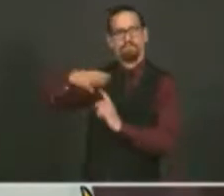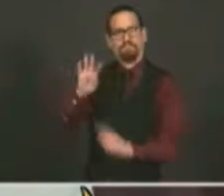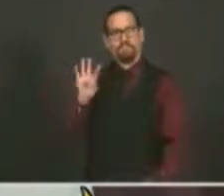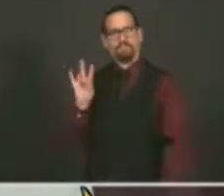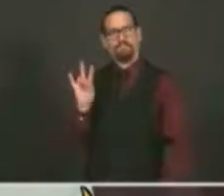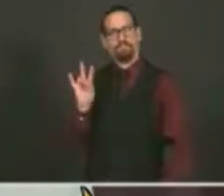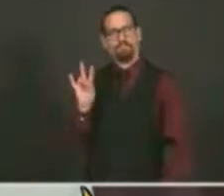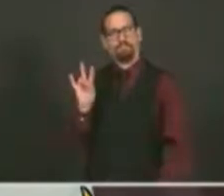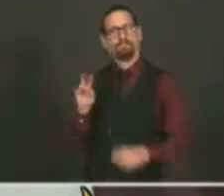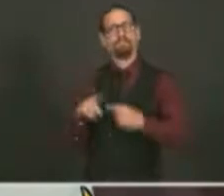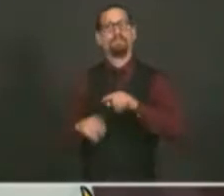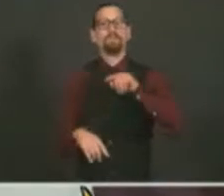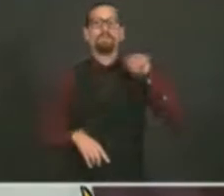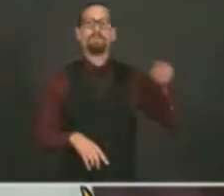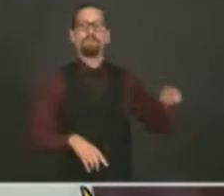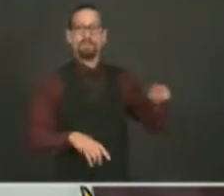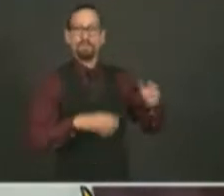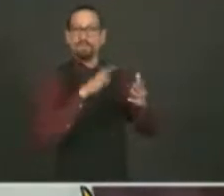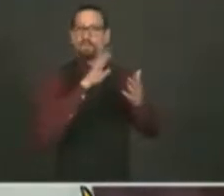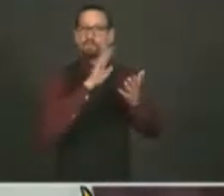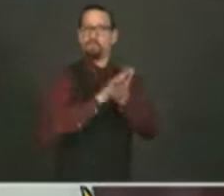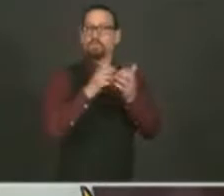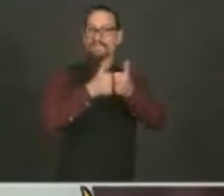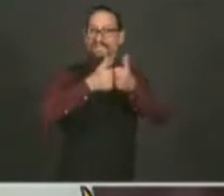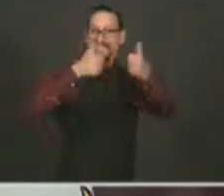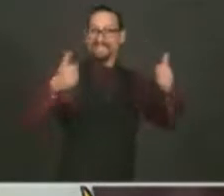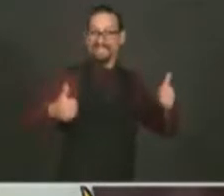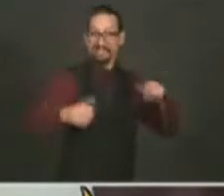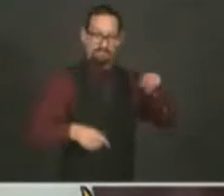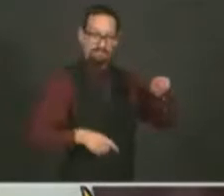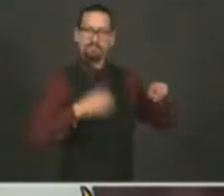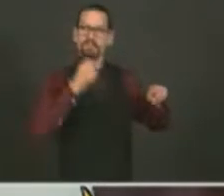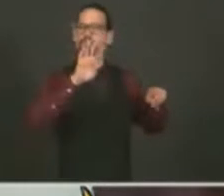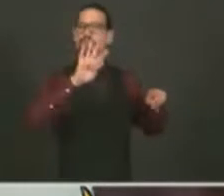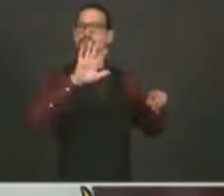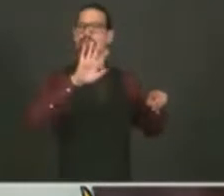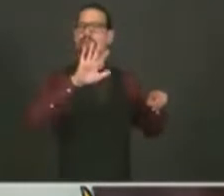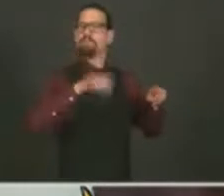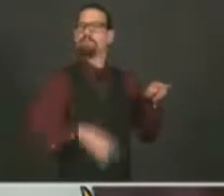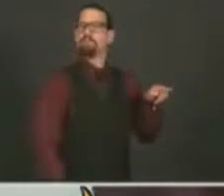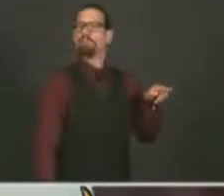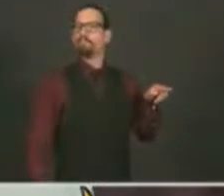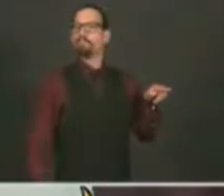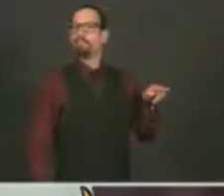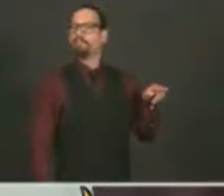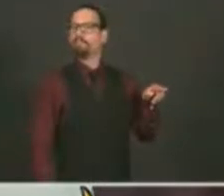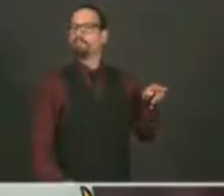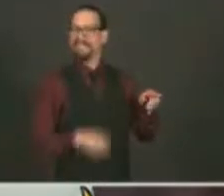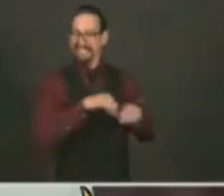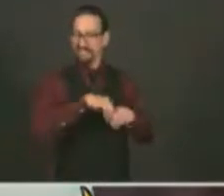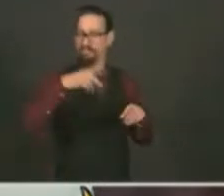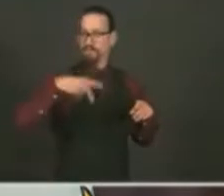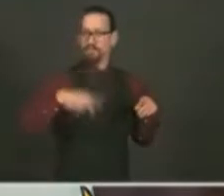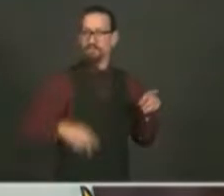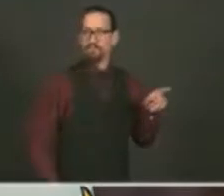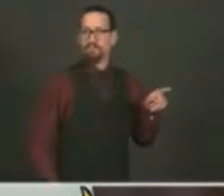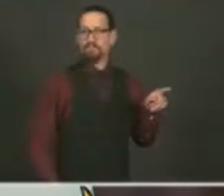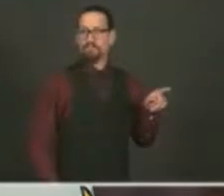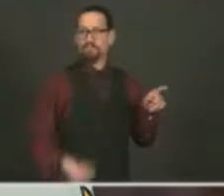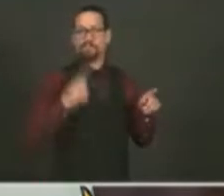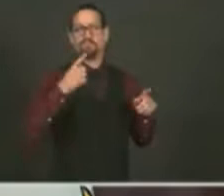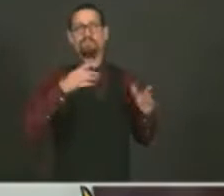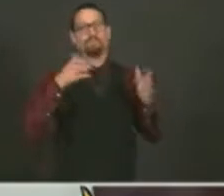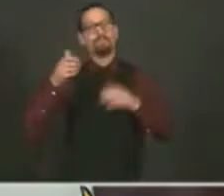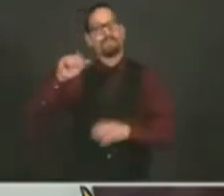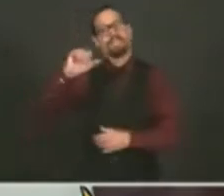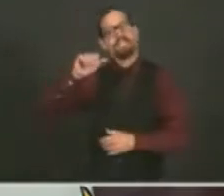among virtual learners in Providence. Only 10 schools have had more than one in-person case. So